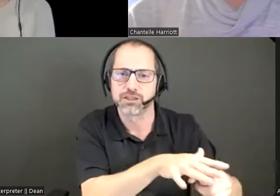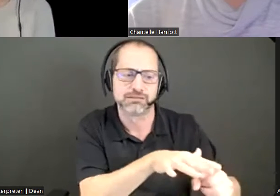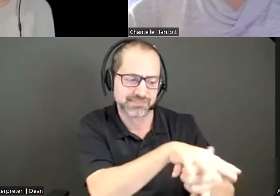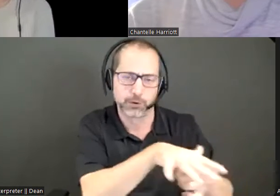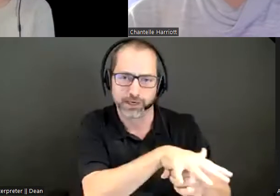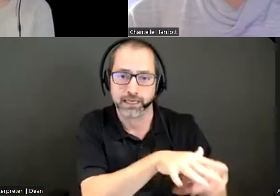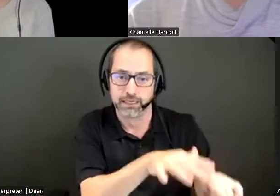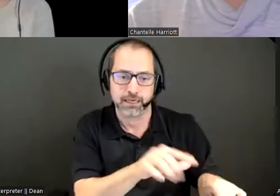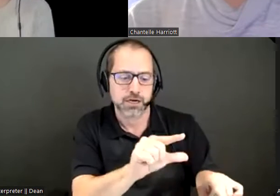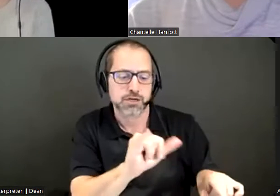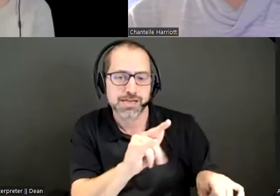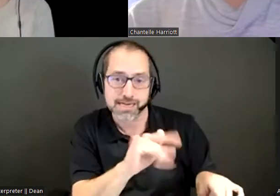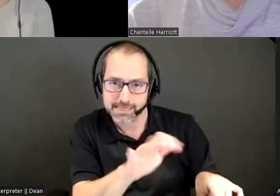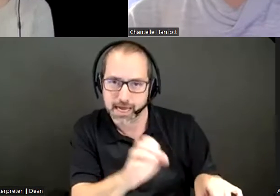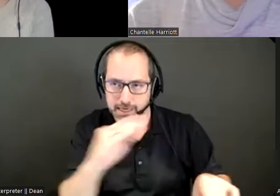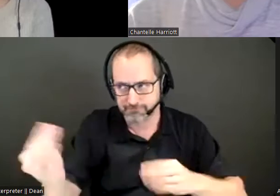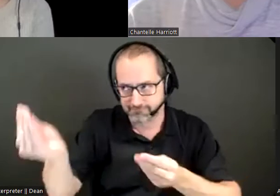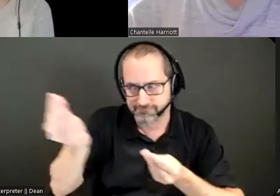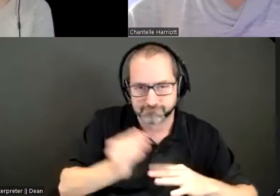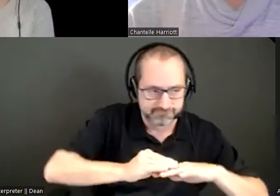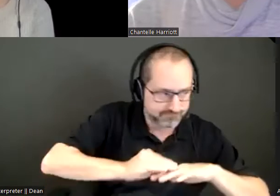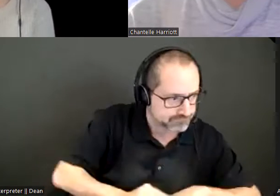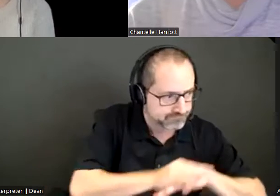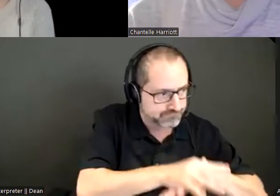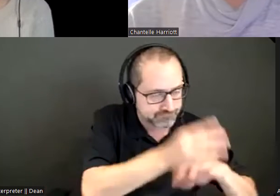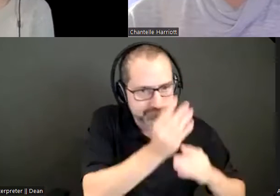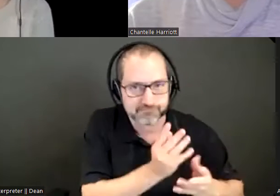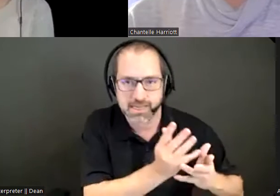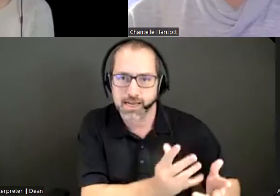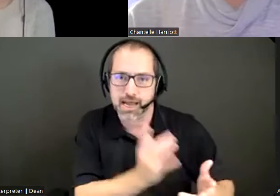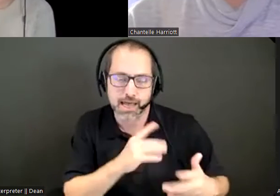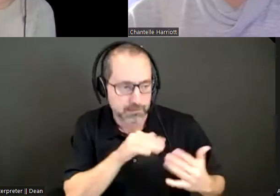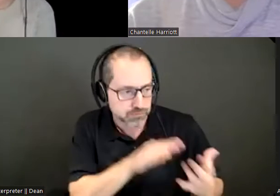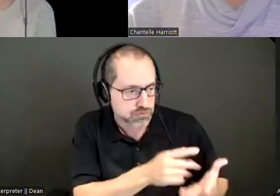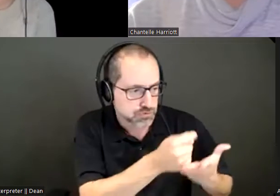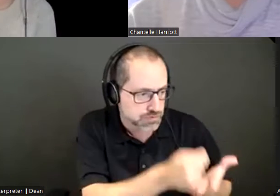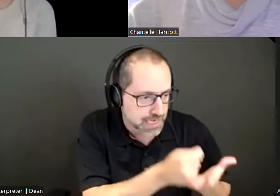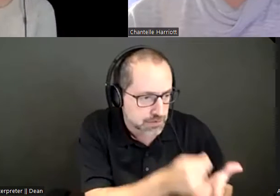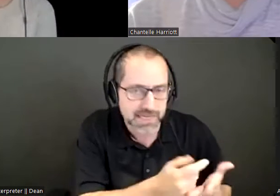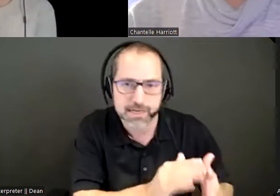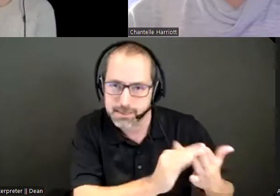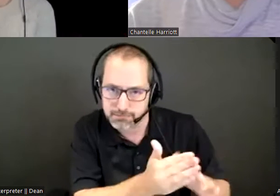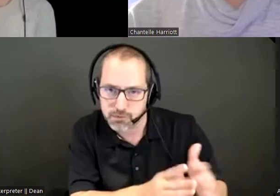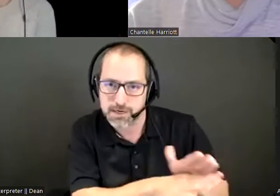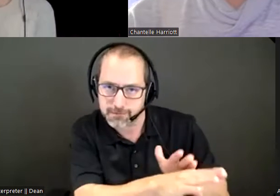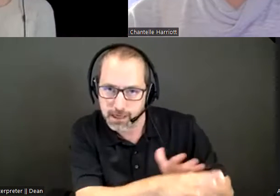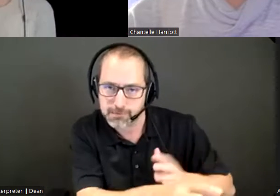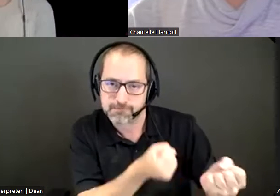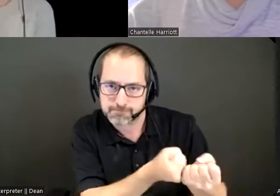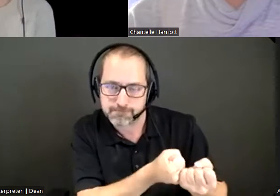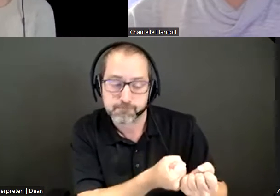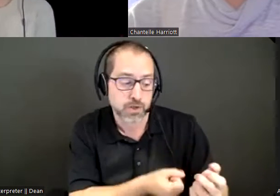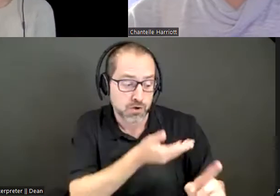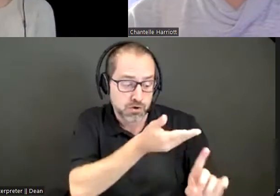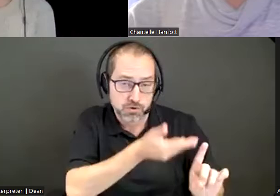is genocide informed and advocates for a decolonizing approach to therapy and to community development. She is